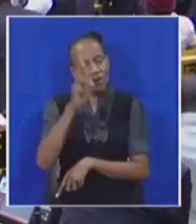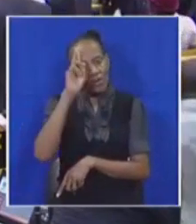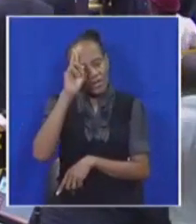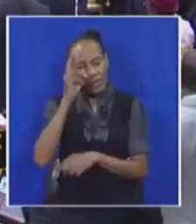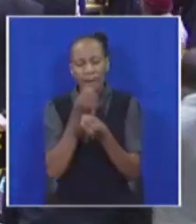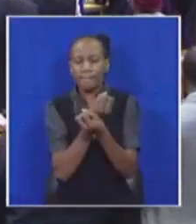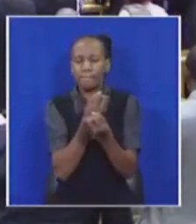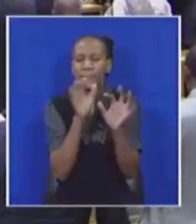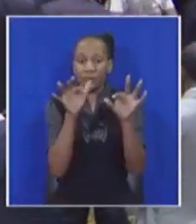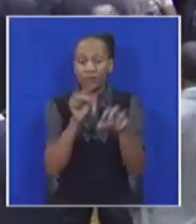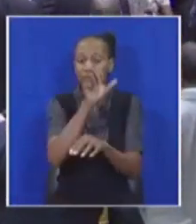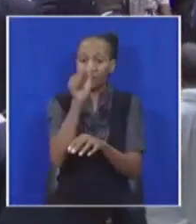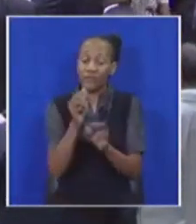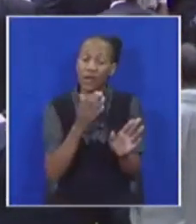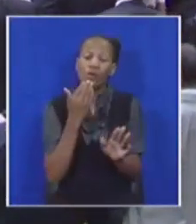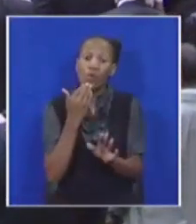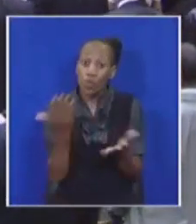South Africans.